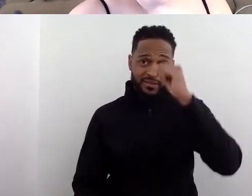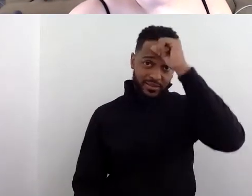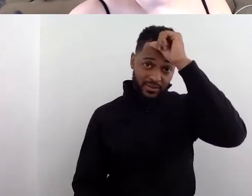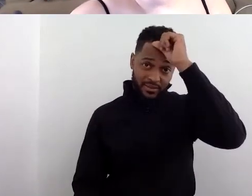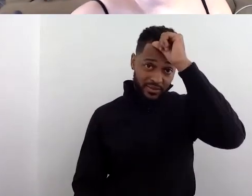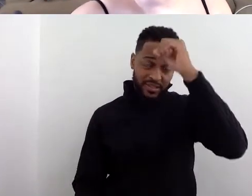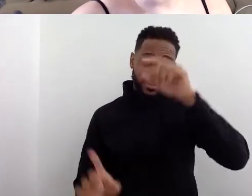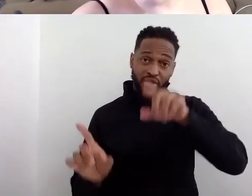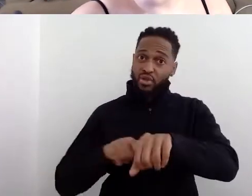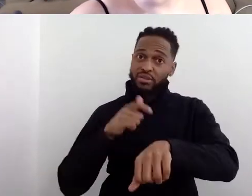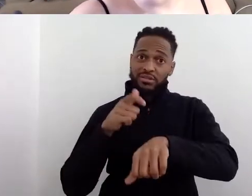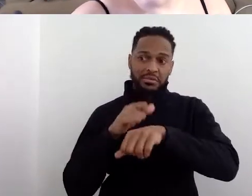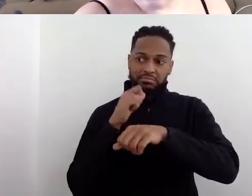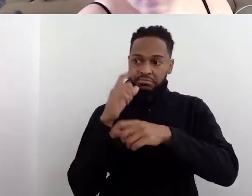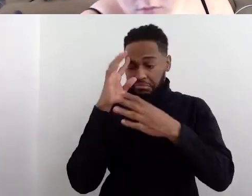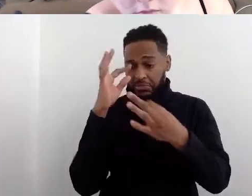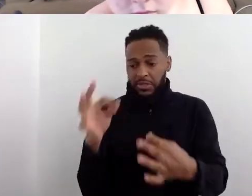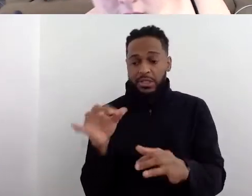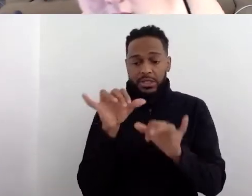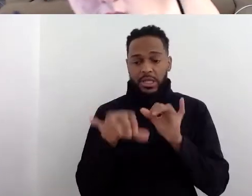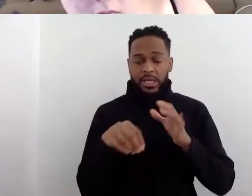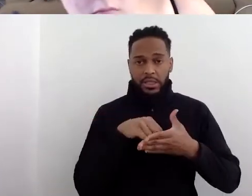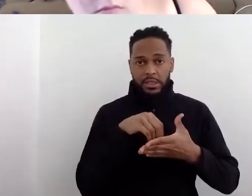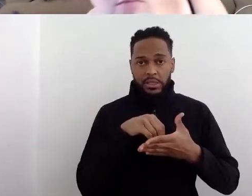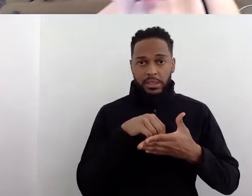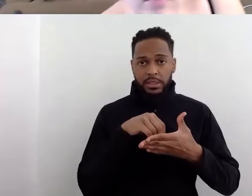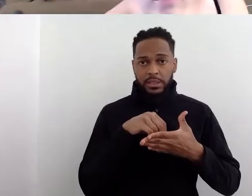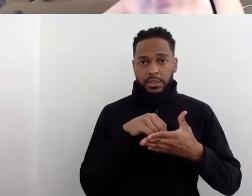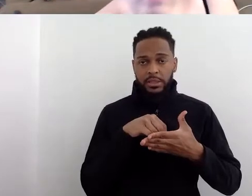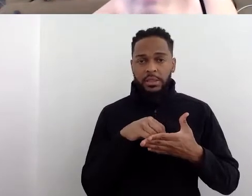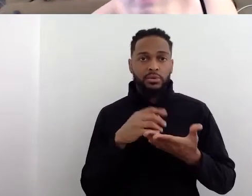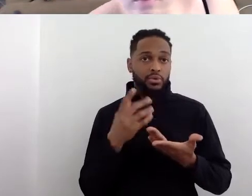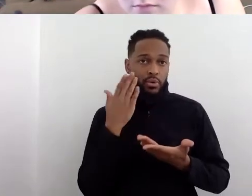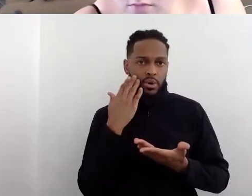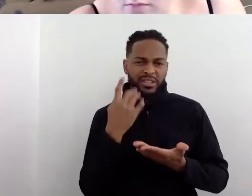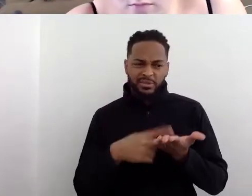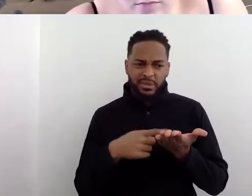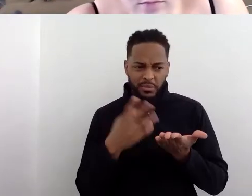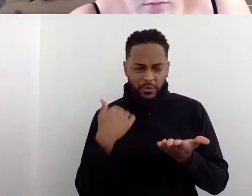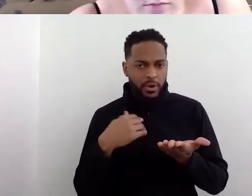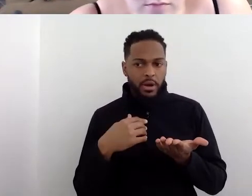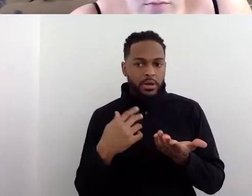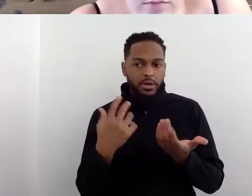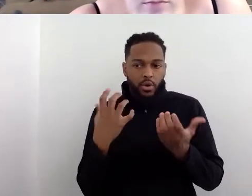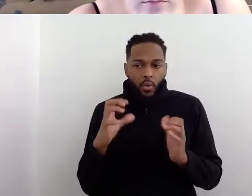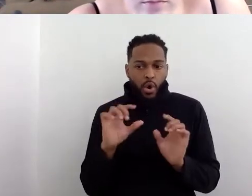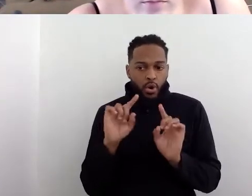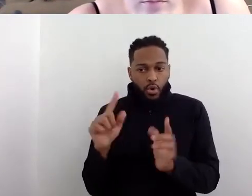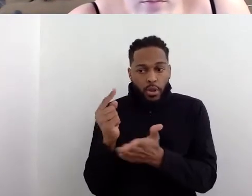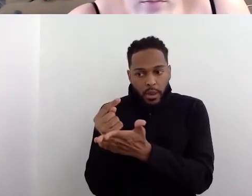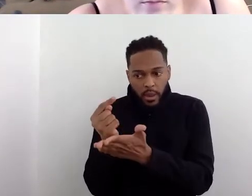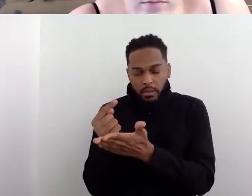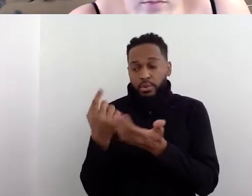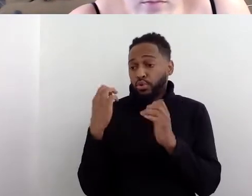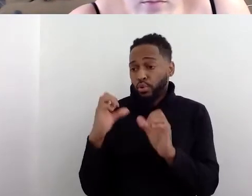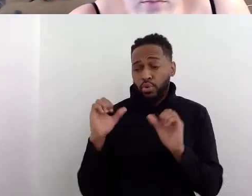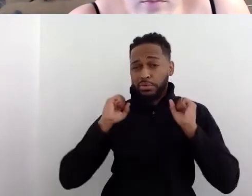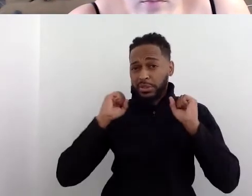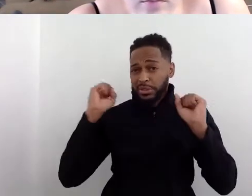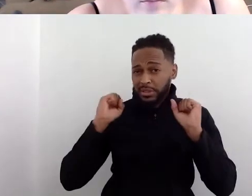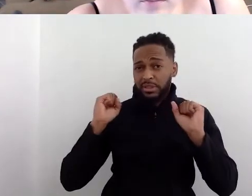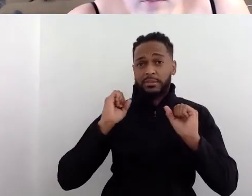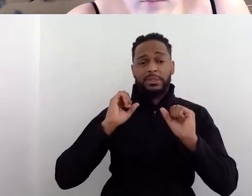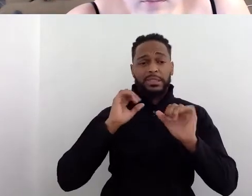think we talked about this a little bit before, they stopped going to therapy or stopped going to the gym or stopped going outside. Some of my patients